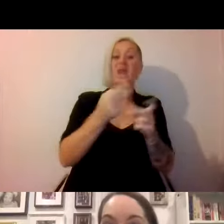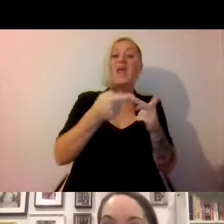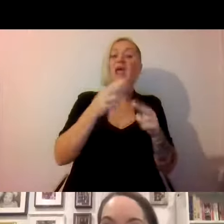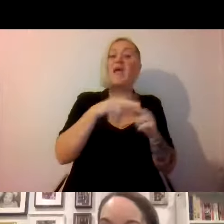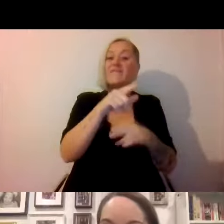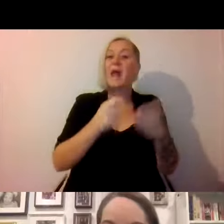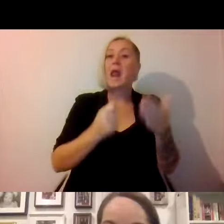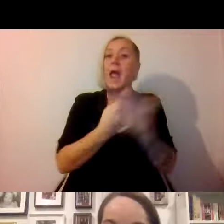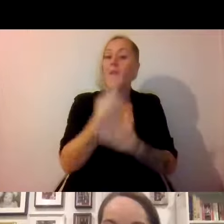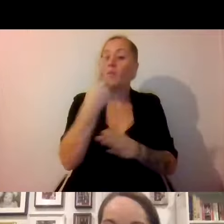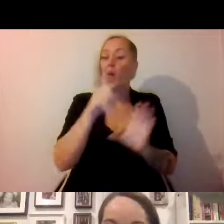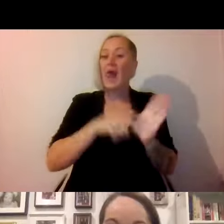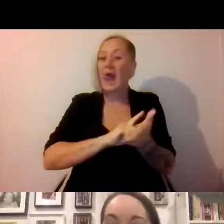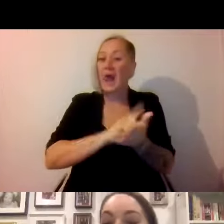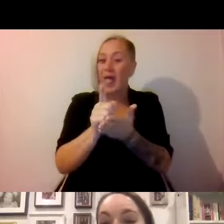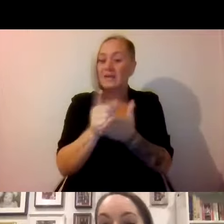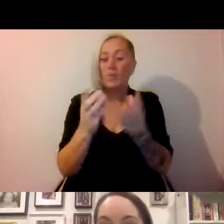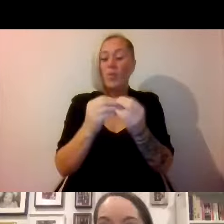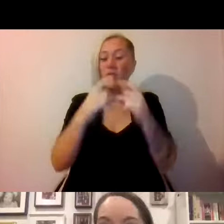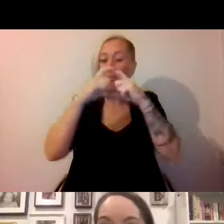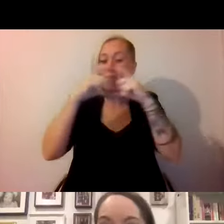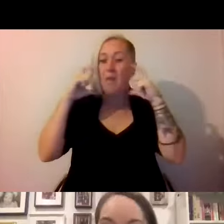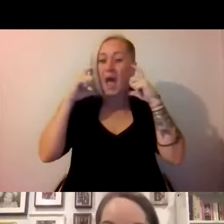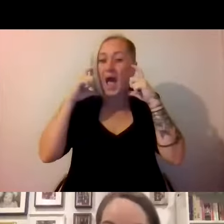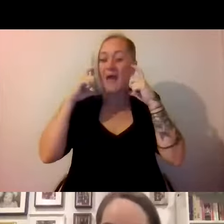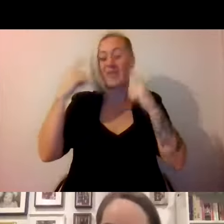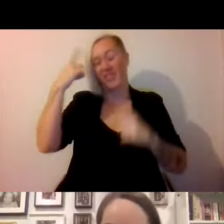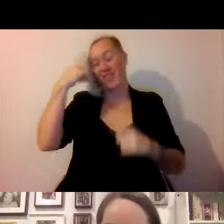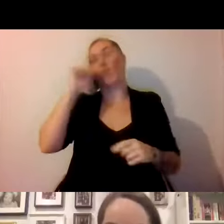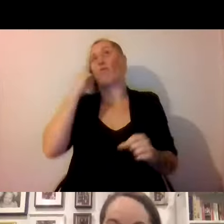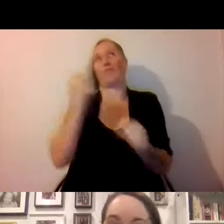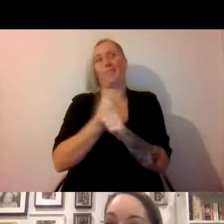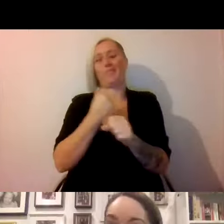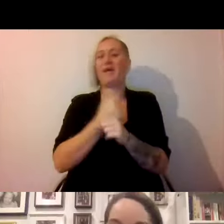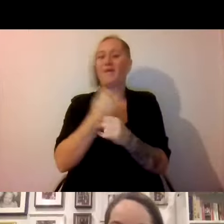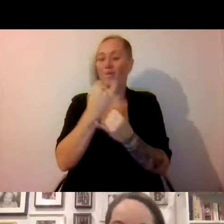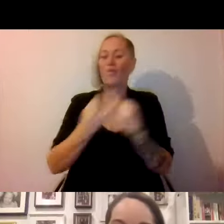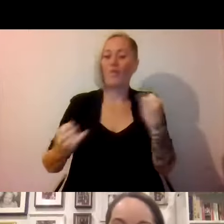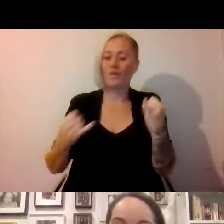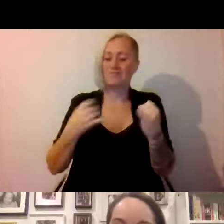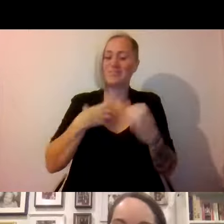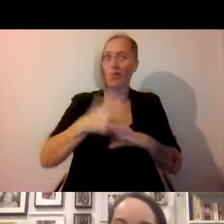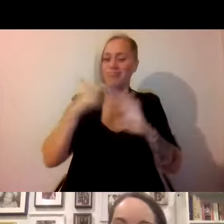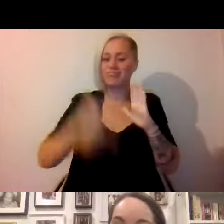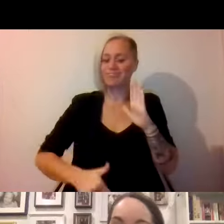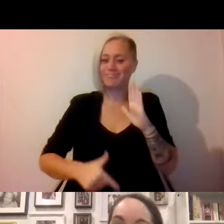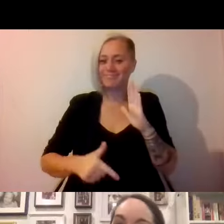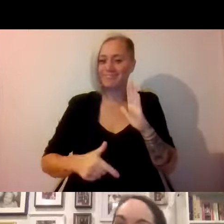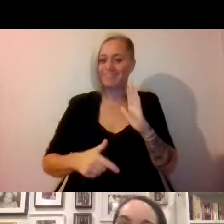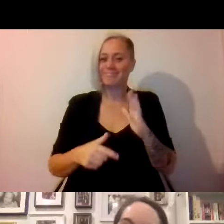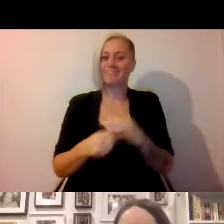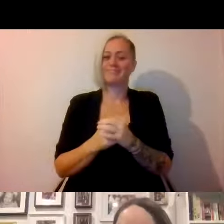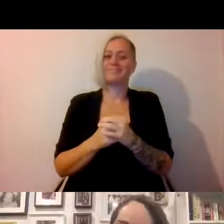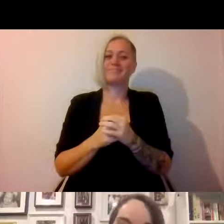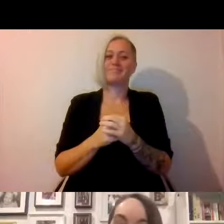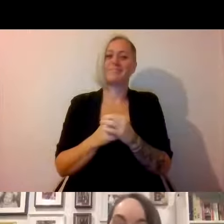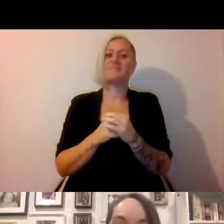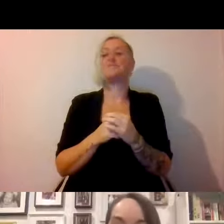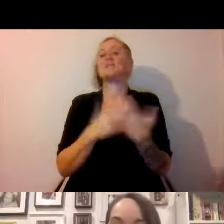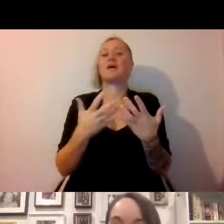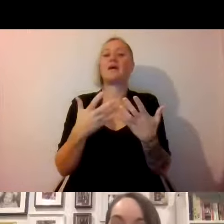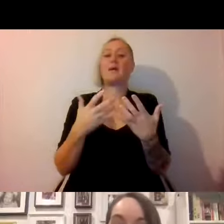use of masks in these contexts would have complicated things even further. Nevertheless, my family's experience in various